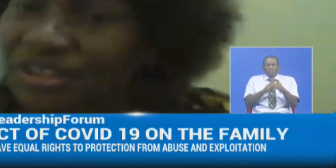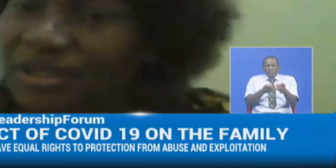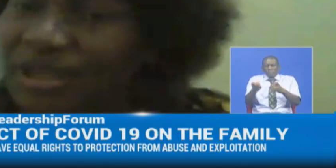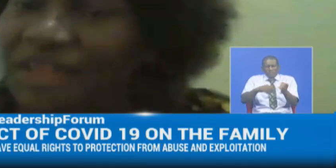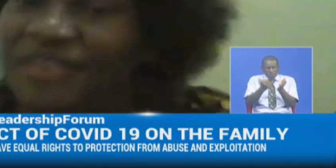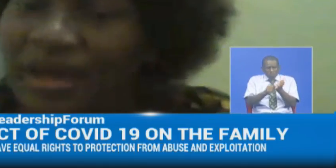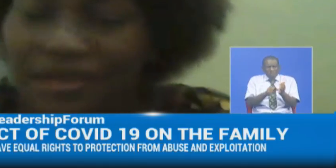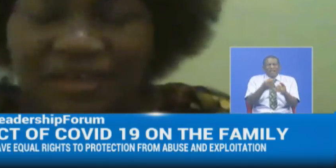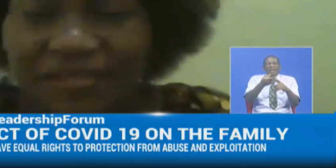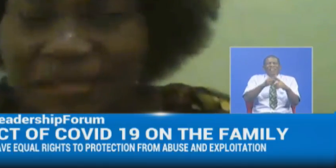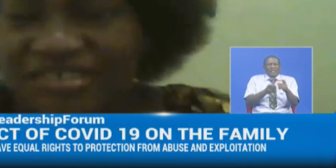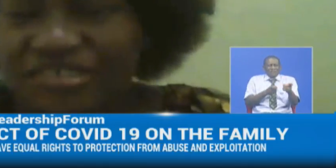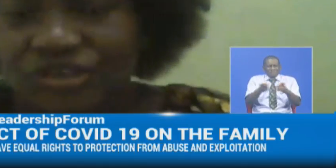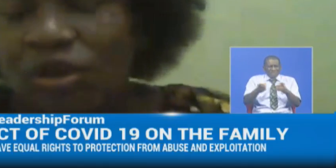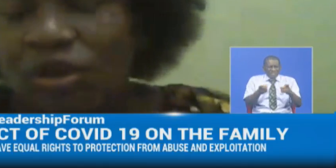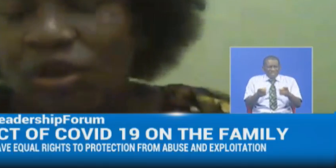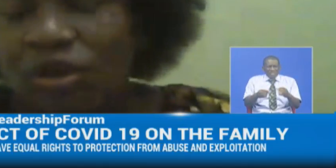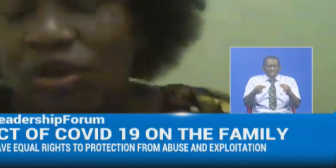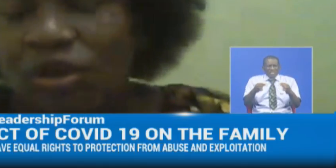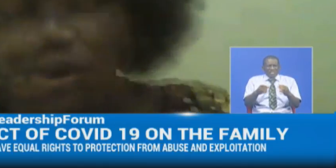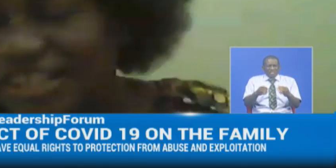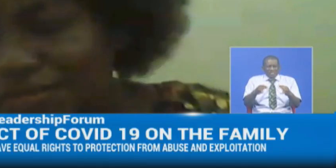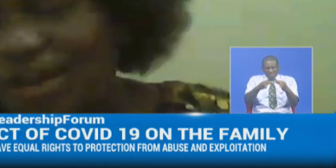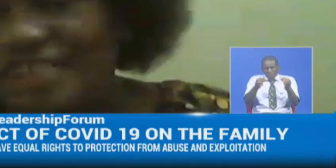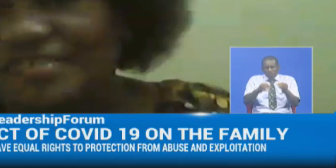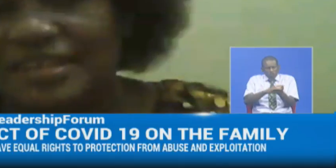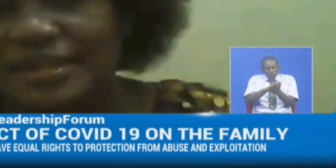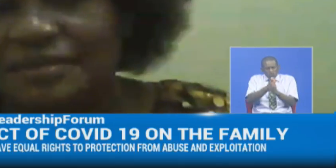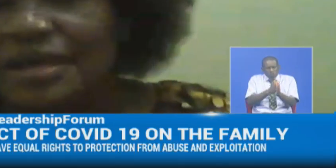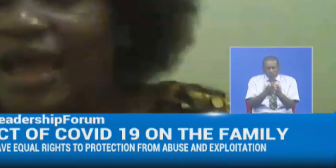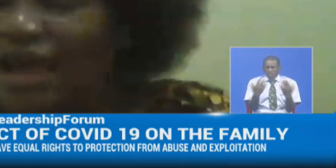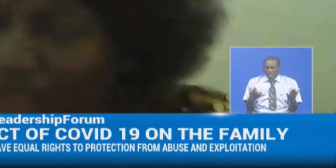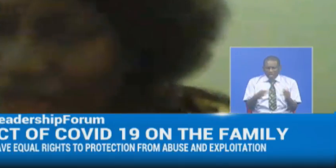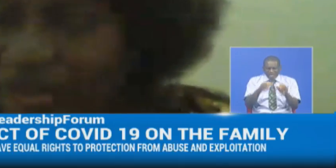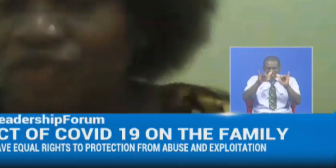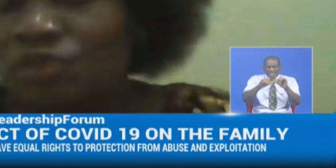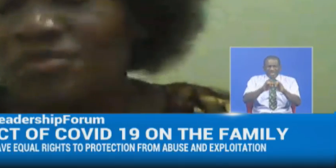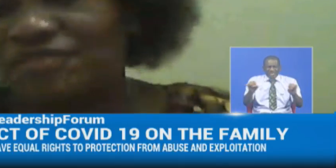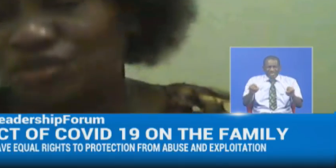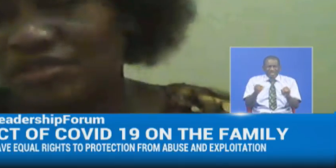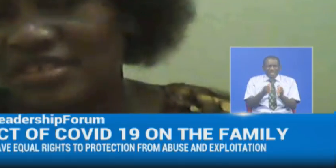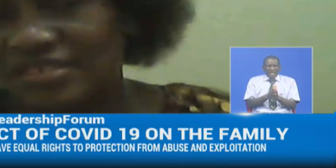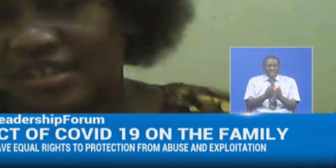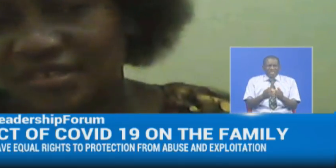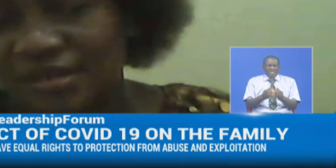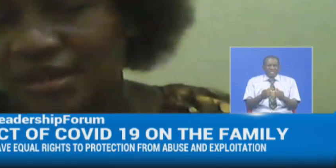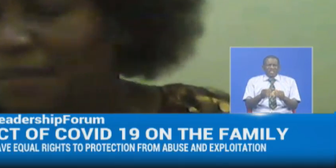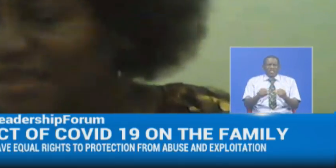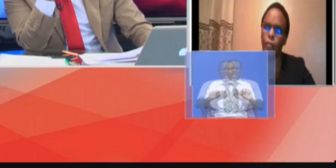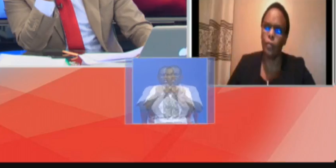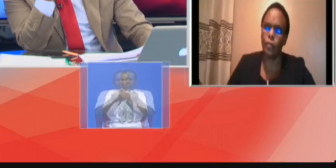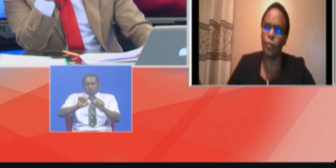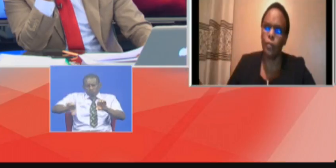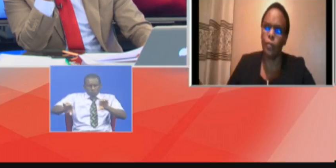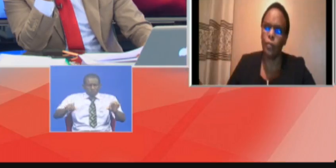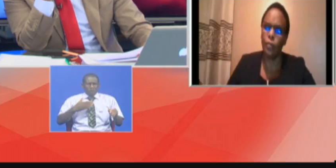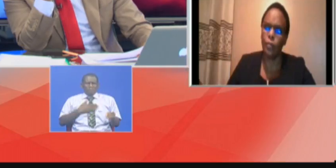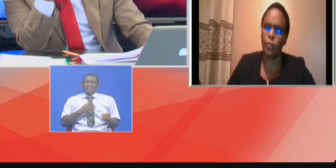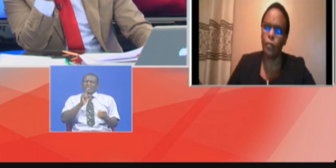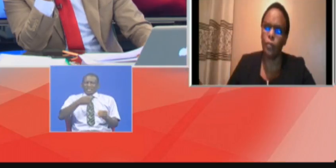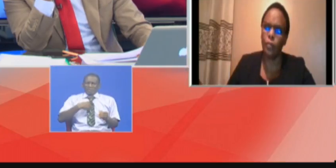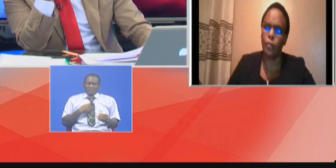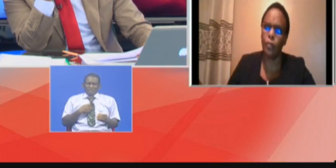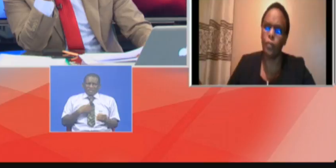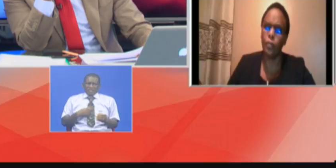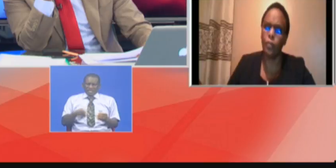then managing the messaging of wash your hands and keep your hands clean and observe social distance. Thank you. Please tell me, in